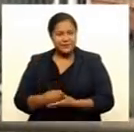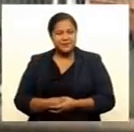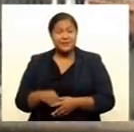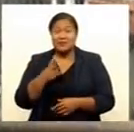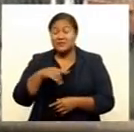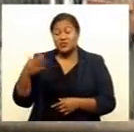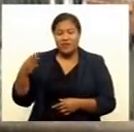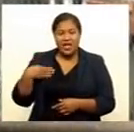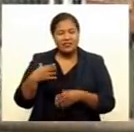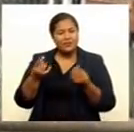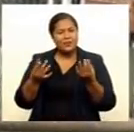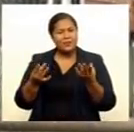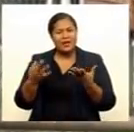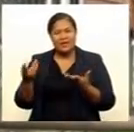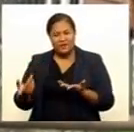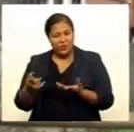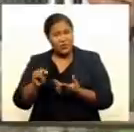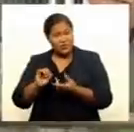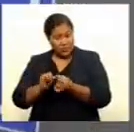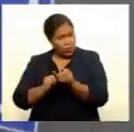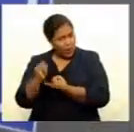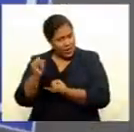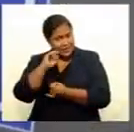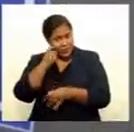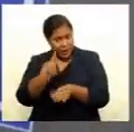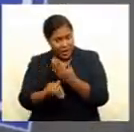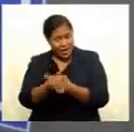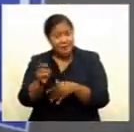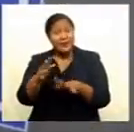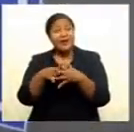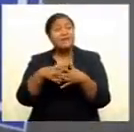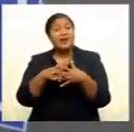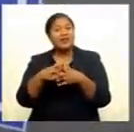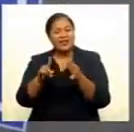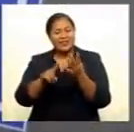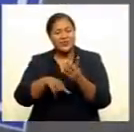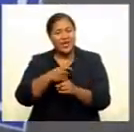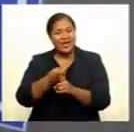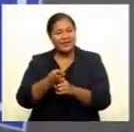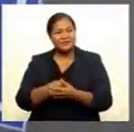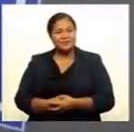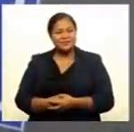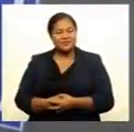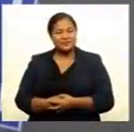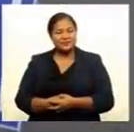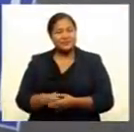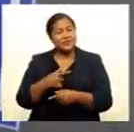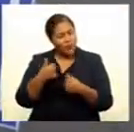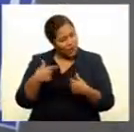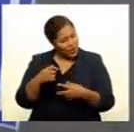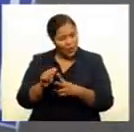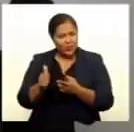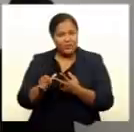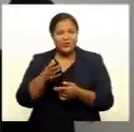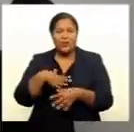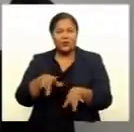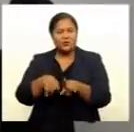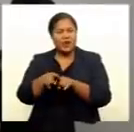is now preparing for the phase that has happened in America and the United Kingdom. We also want them to learn how